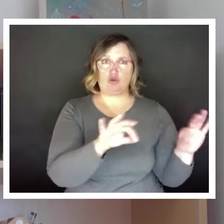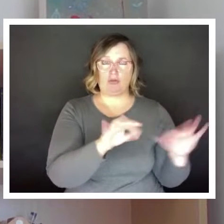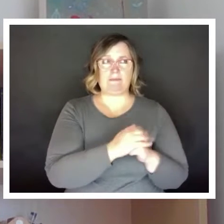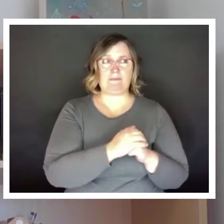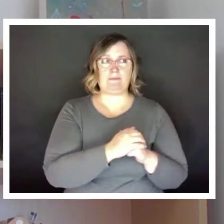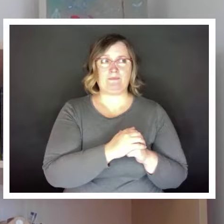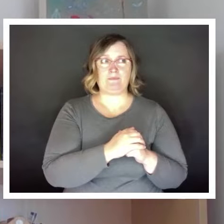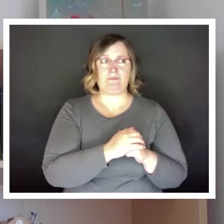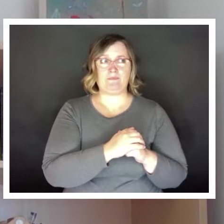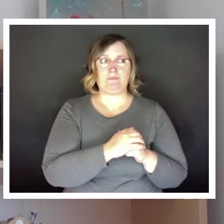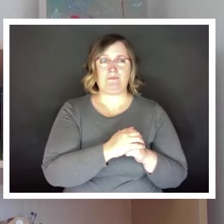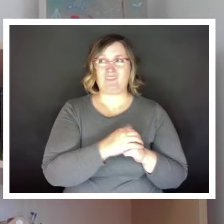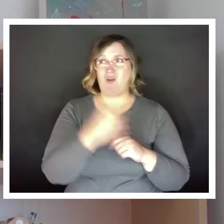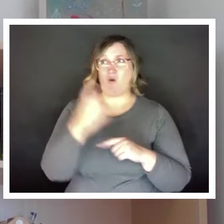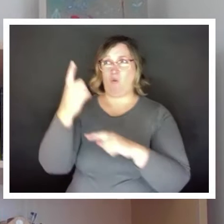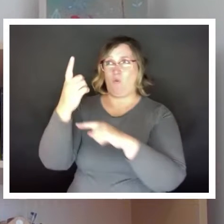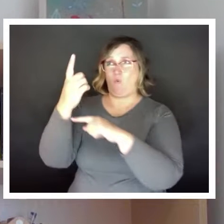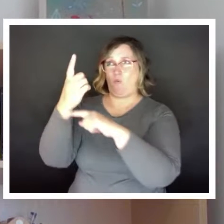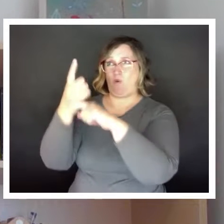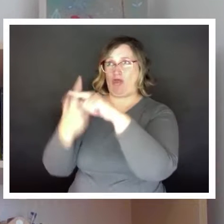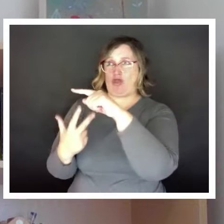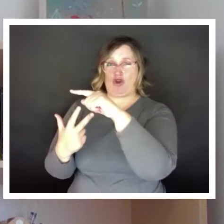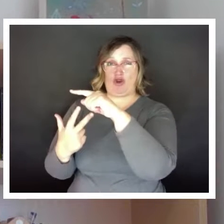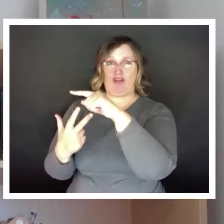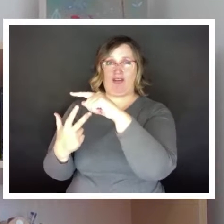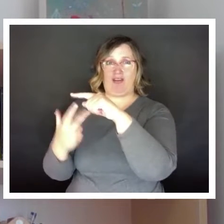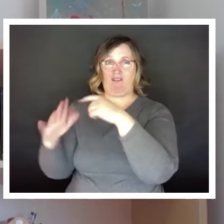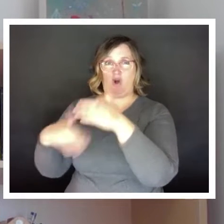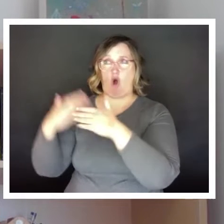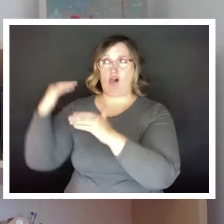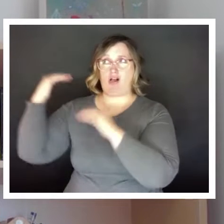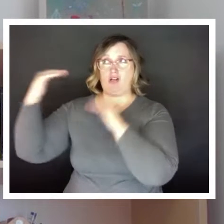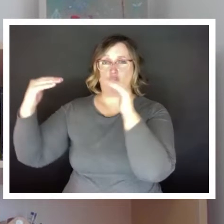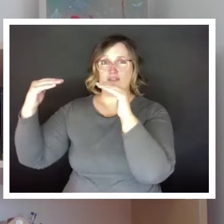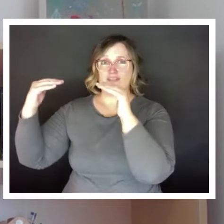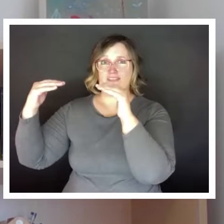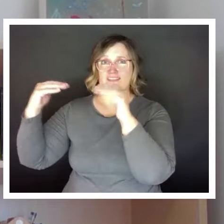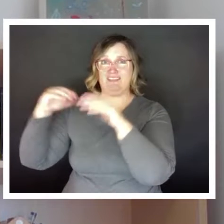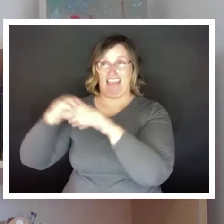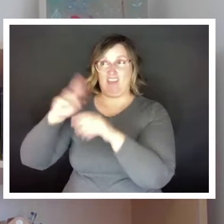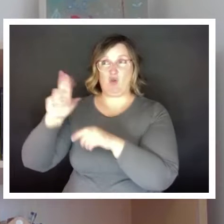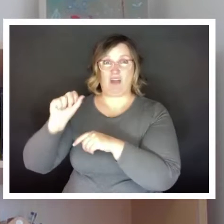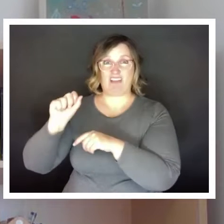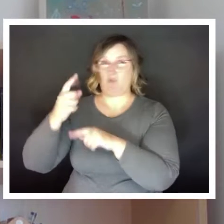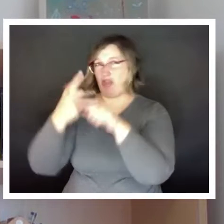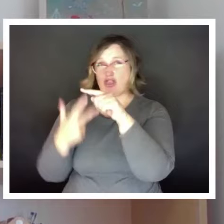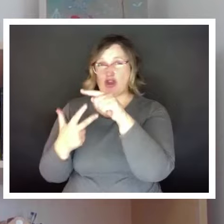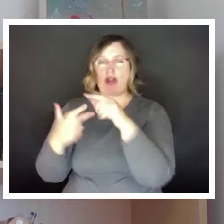1/3 of adults in the United States hold a bachelor's degree.